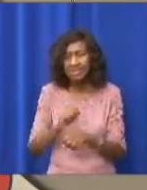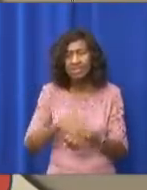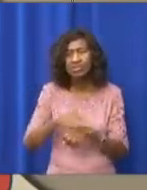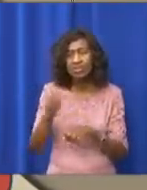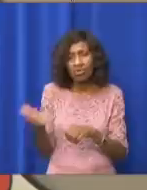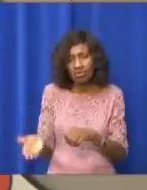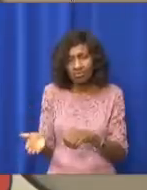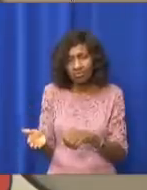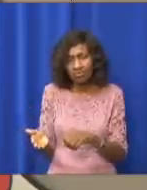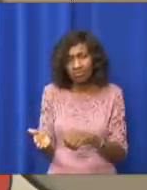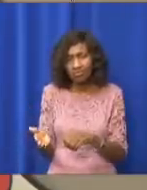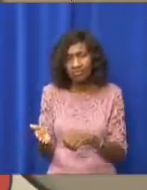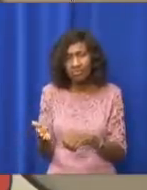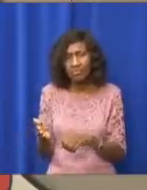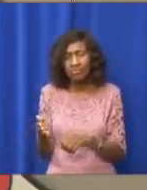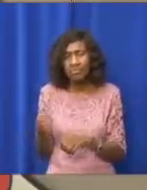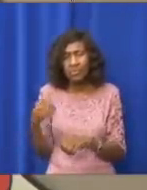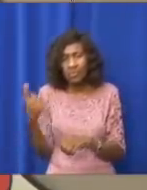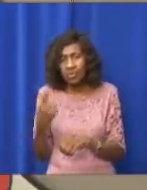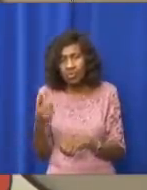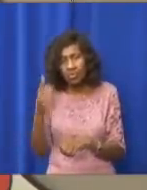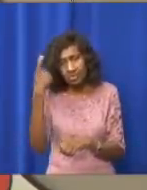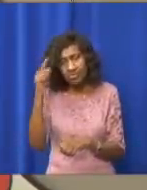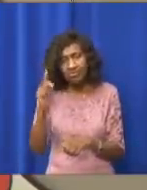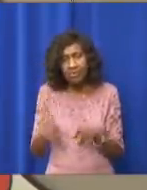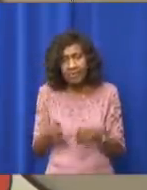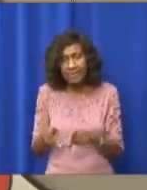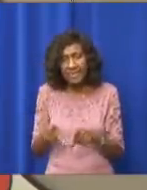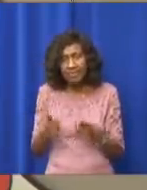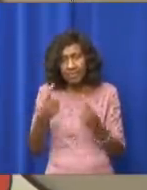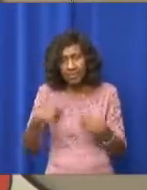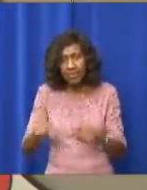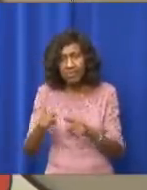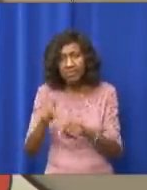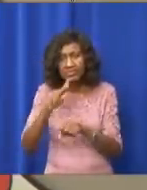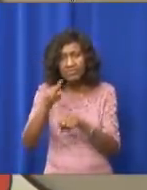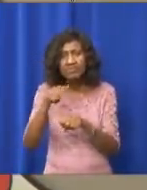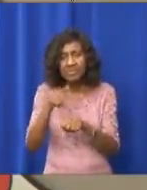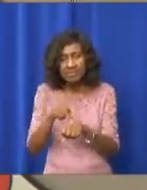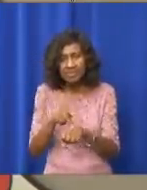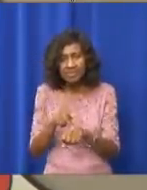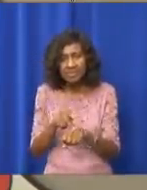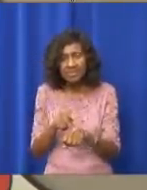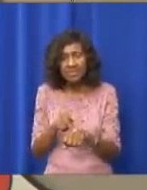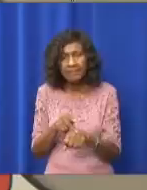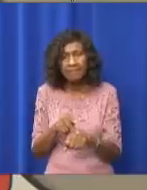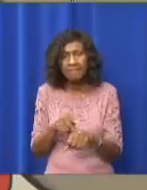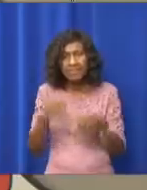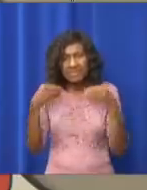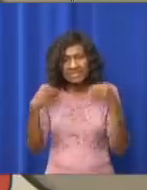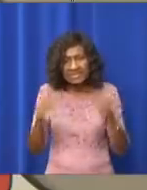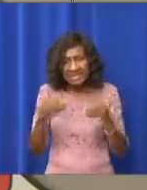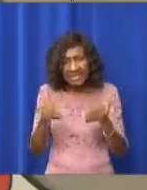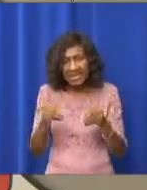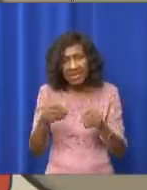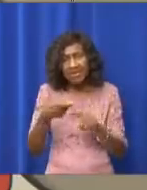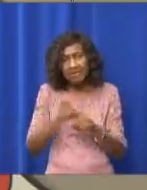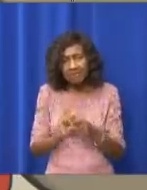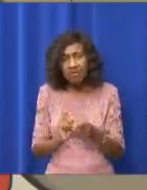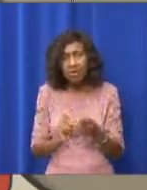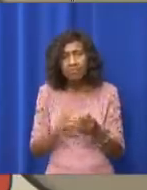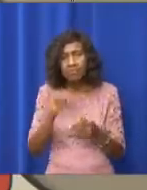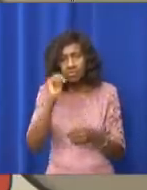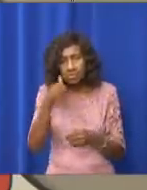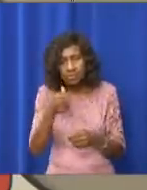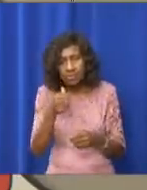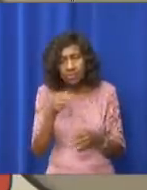going back to the Philippines. Seats will be on sale from tomorrow. If you have registered with the travel helpline,